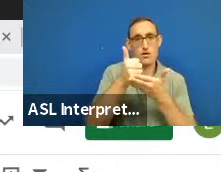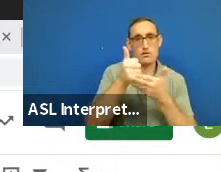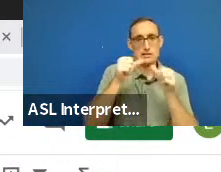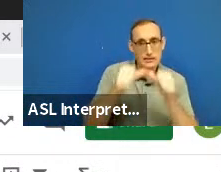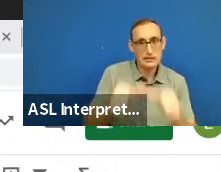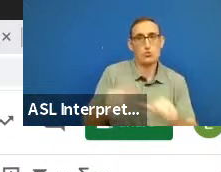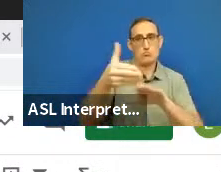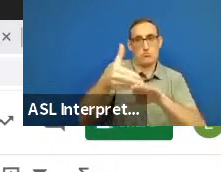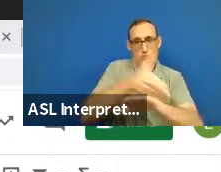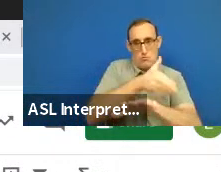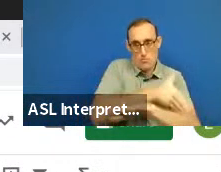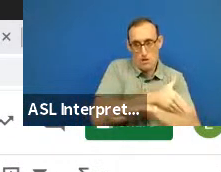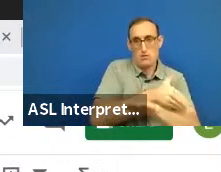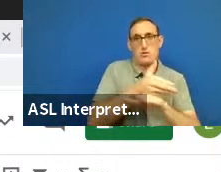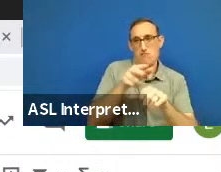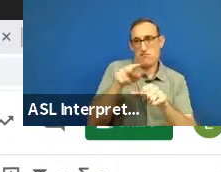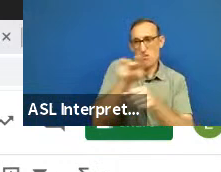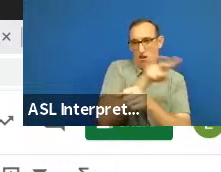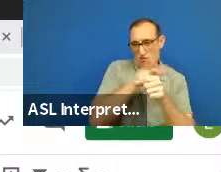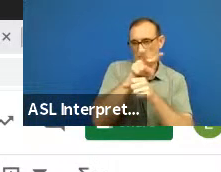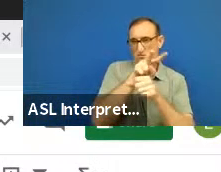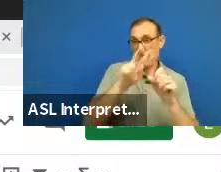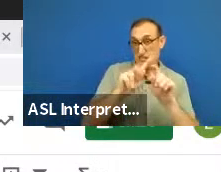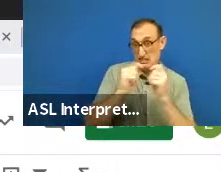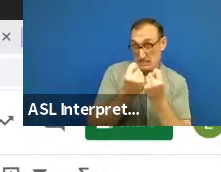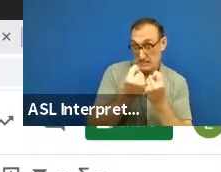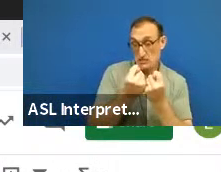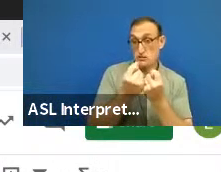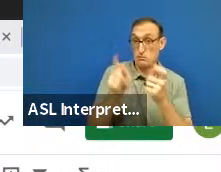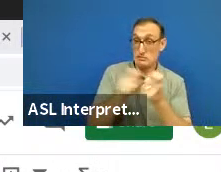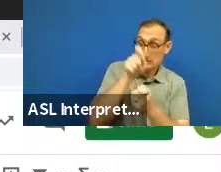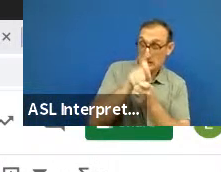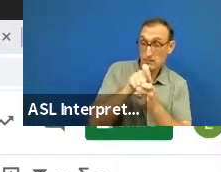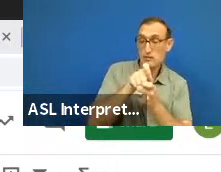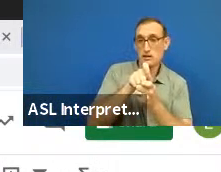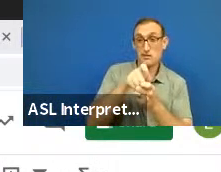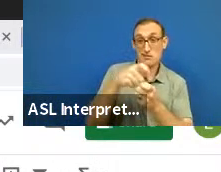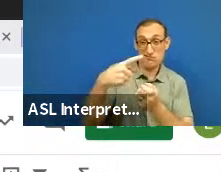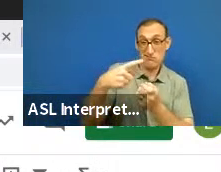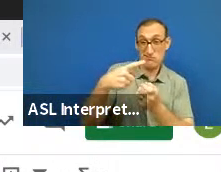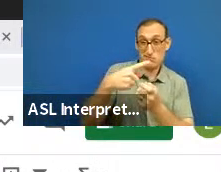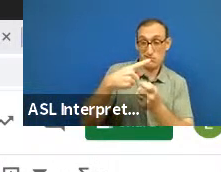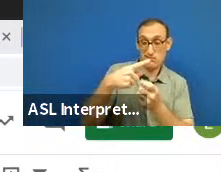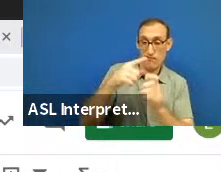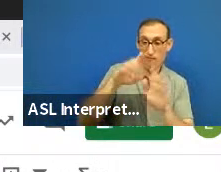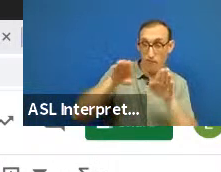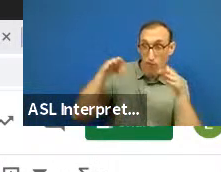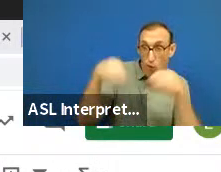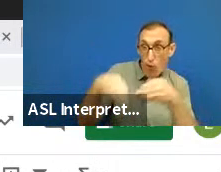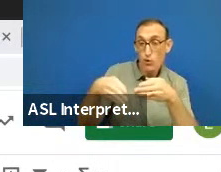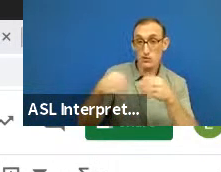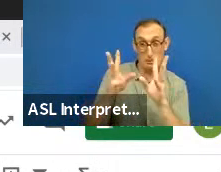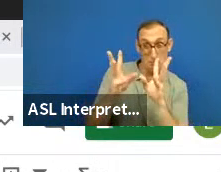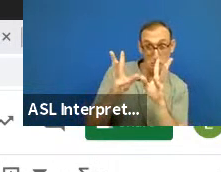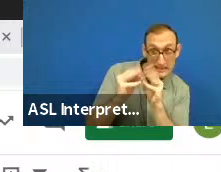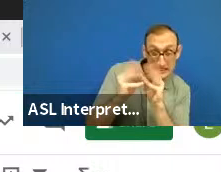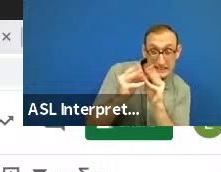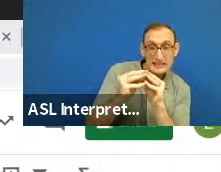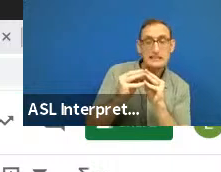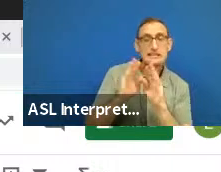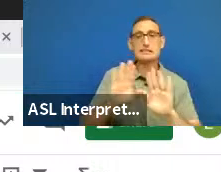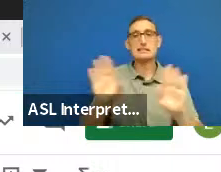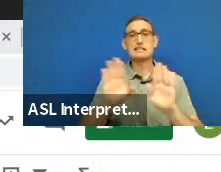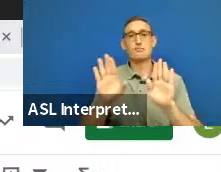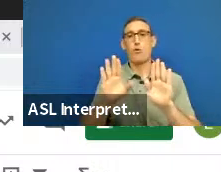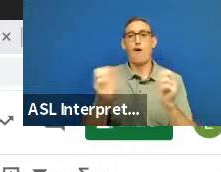think it's specifically or exclusively referring to our meetings. I think it's our operations within all of the domains